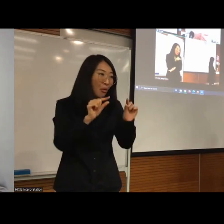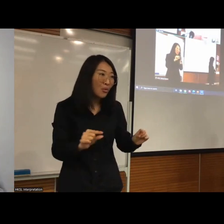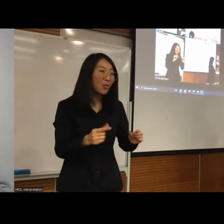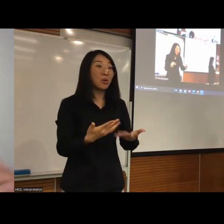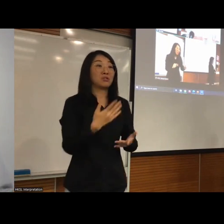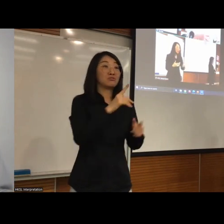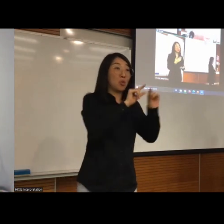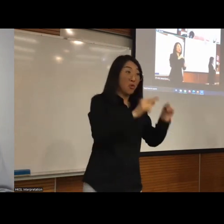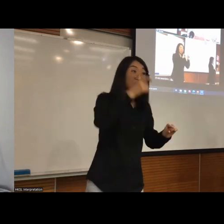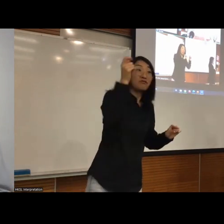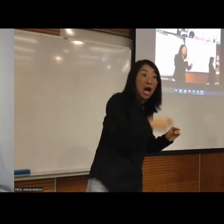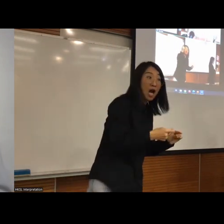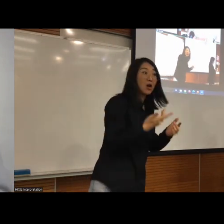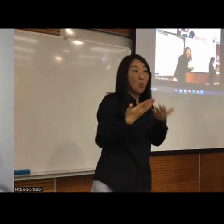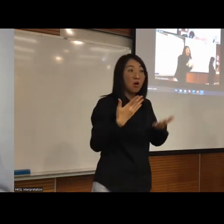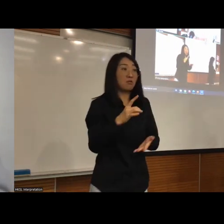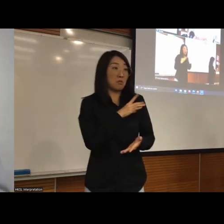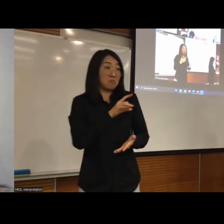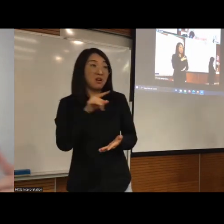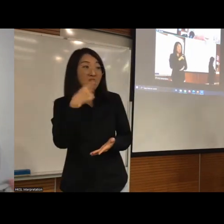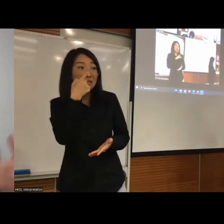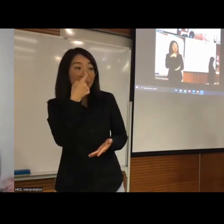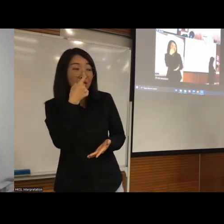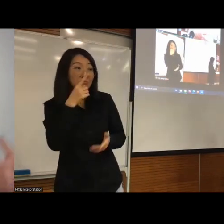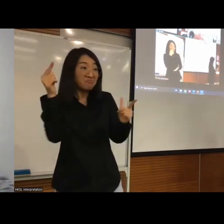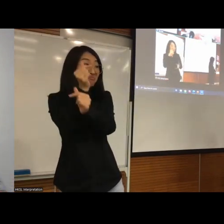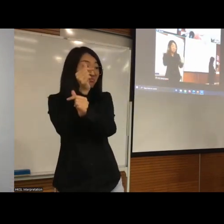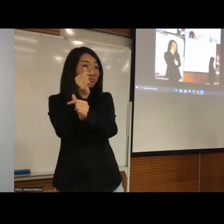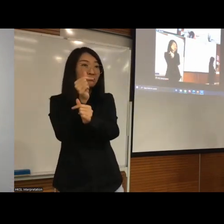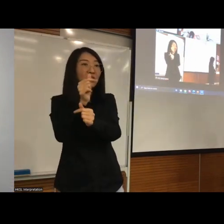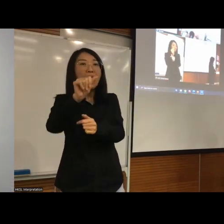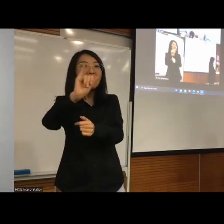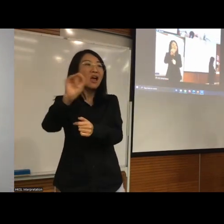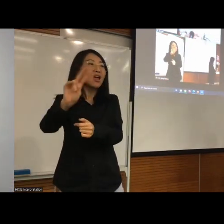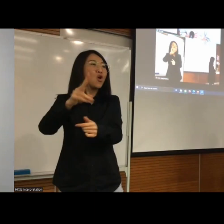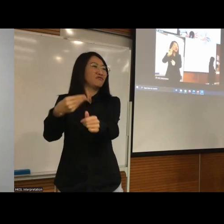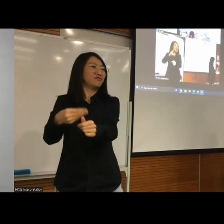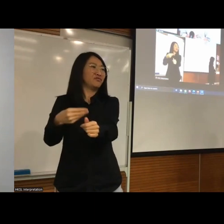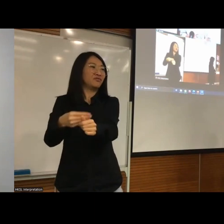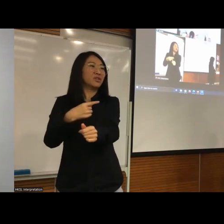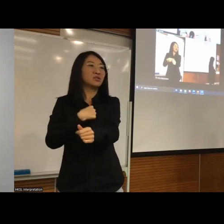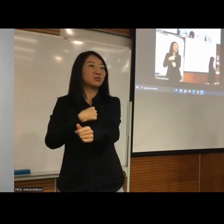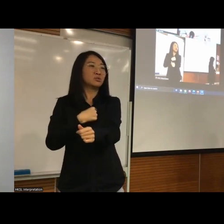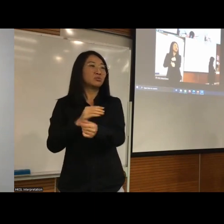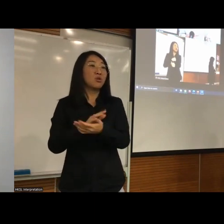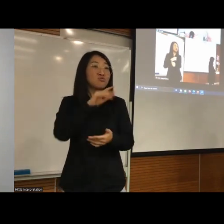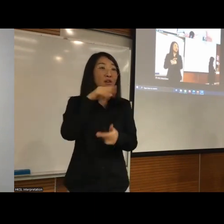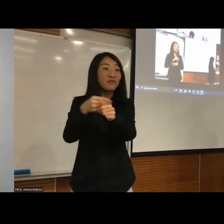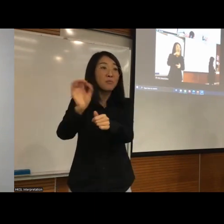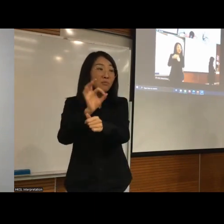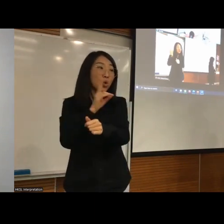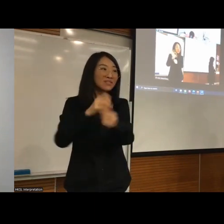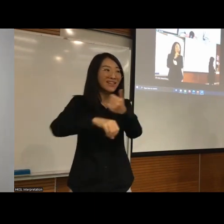fast English, colloquial English, all of that, to simulate all sorts of human aspects. Otherwise, you only learn